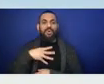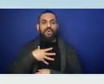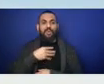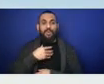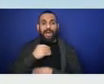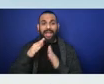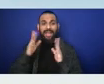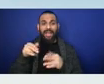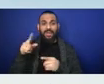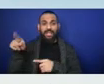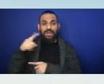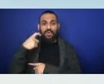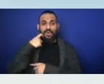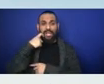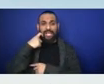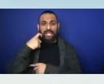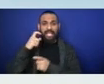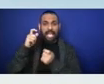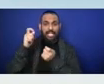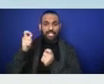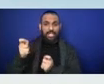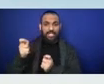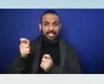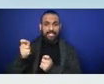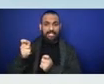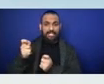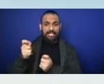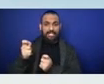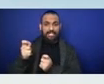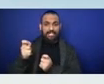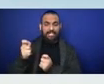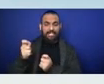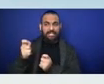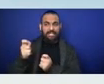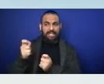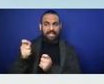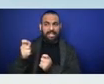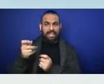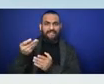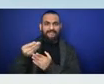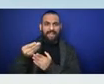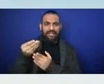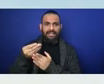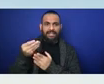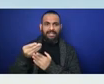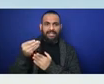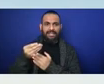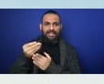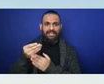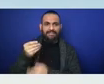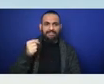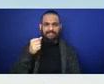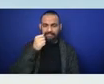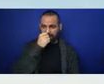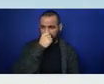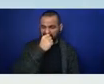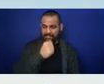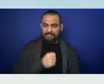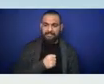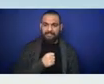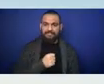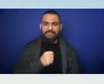a new window that it covers and taps this new funding for these small businesses to continue